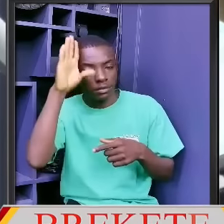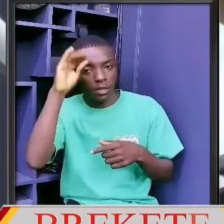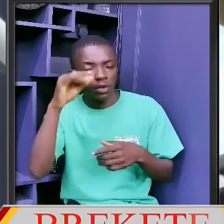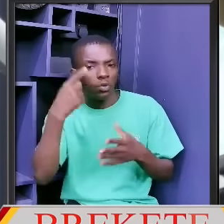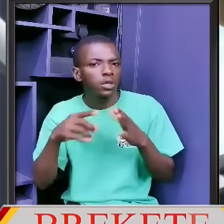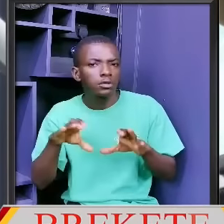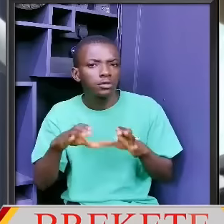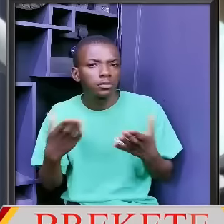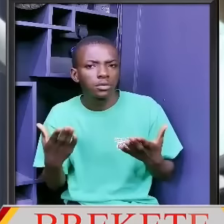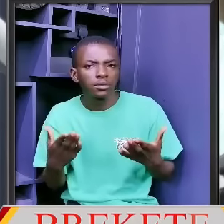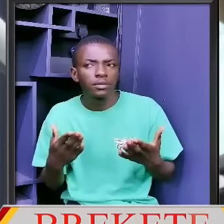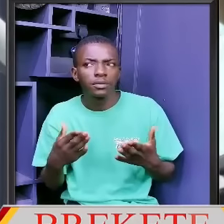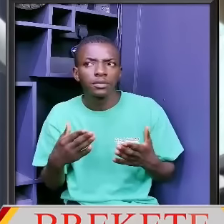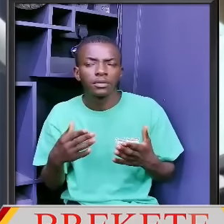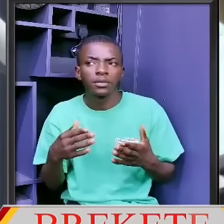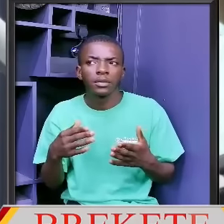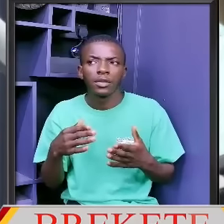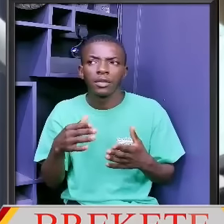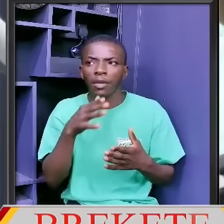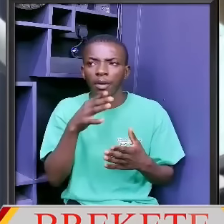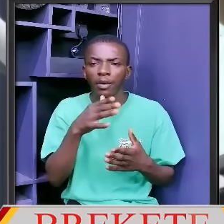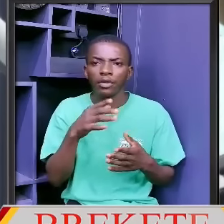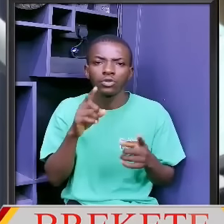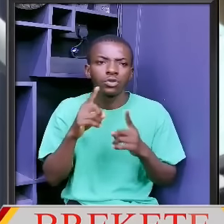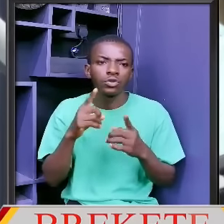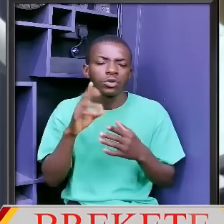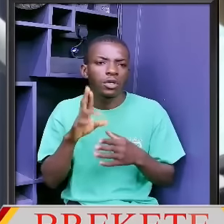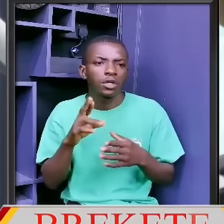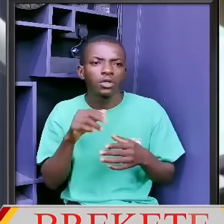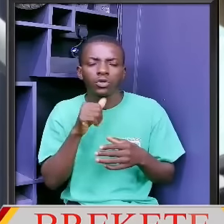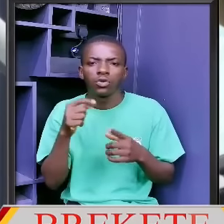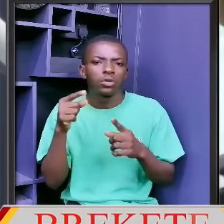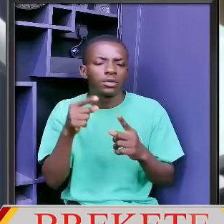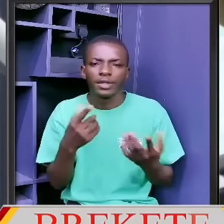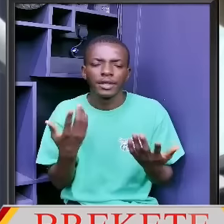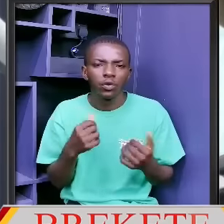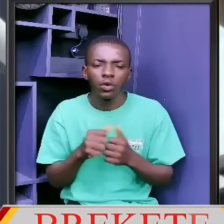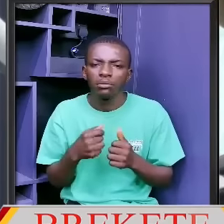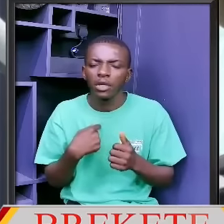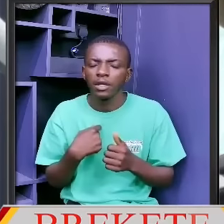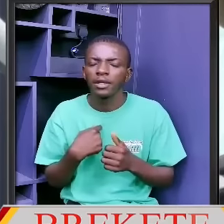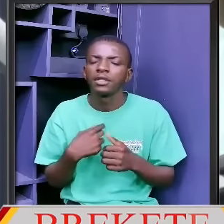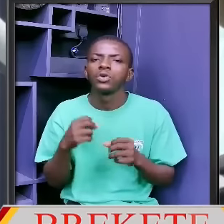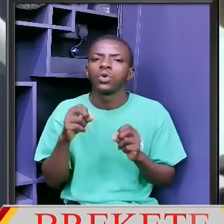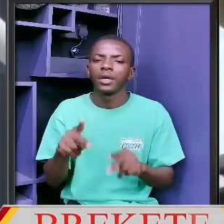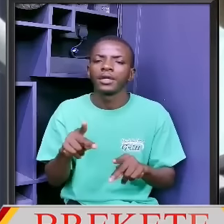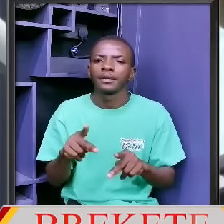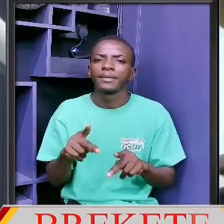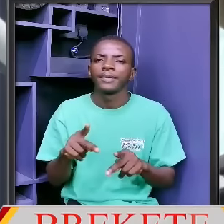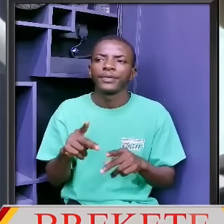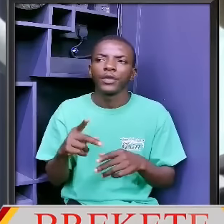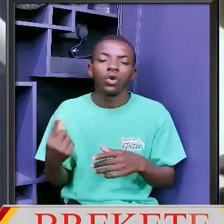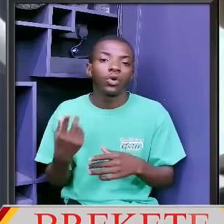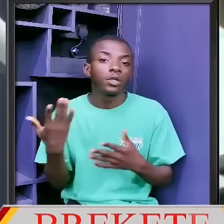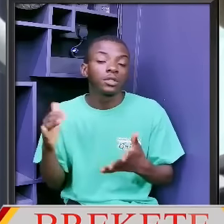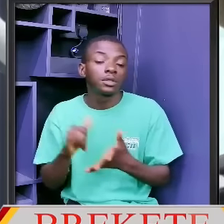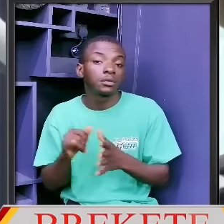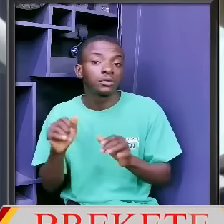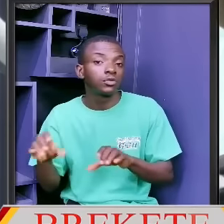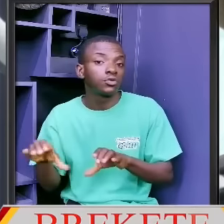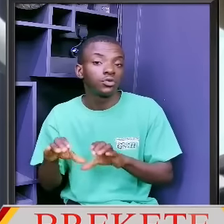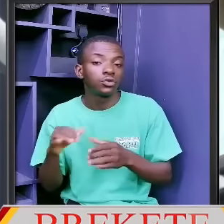thing I go do? Now, mama, I don't talk to her, She no angry. I said to her, he said to her, the only thing we go